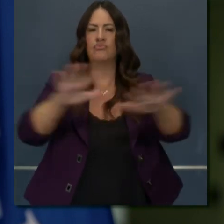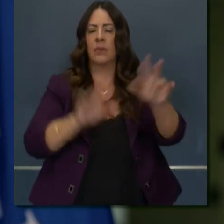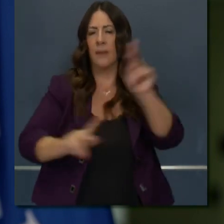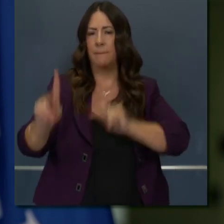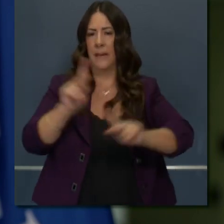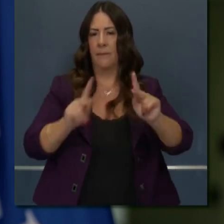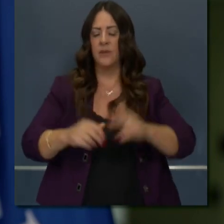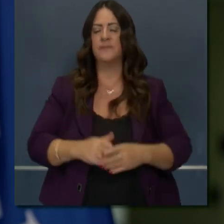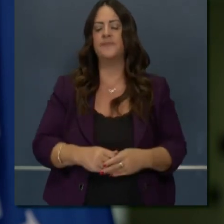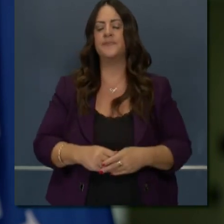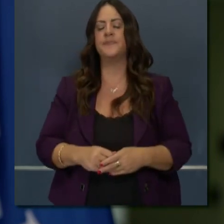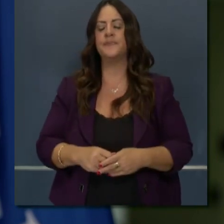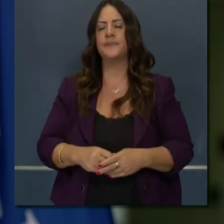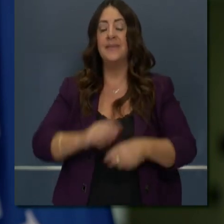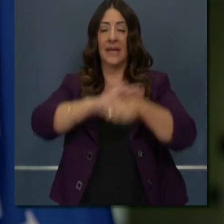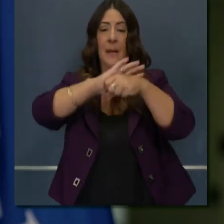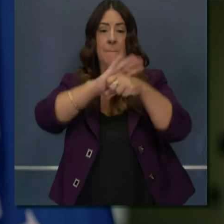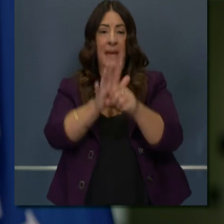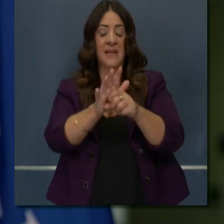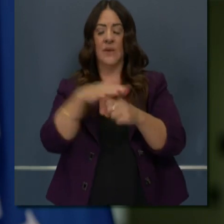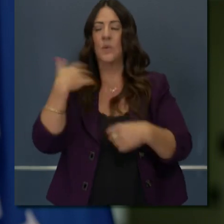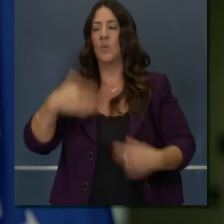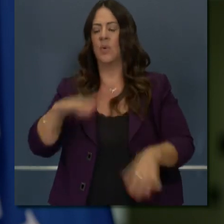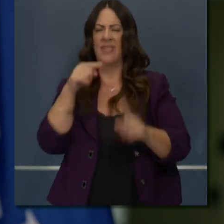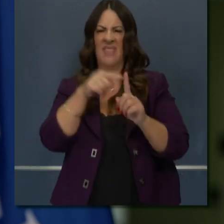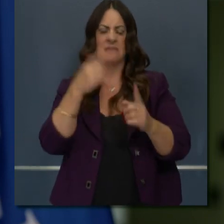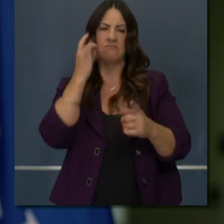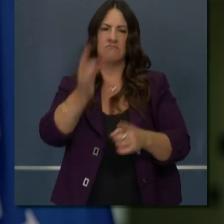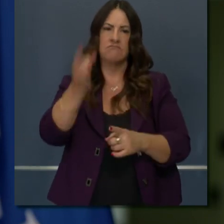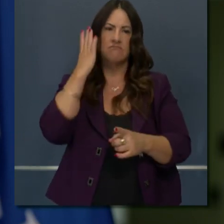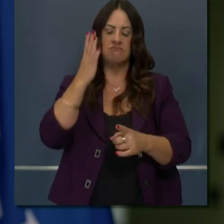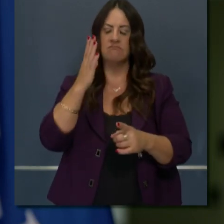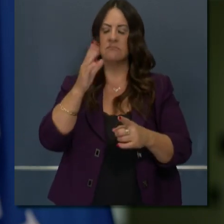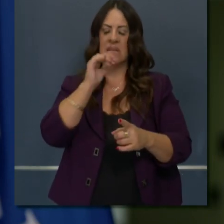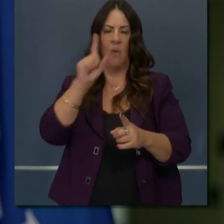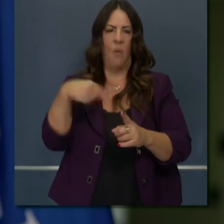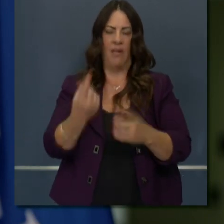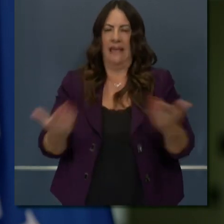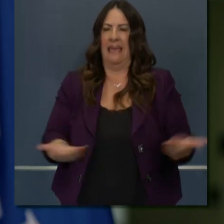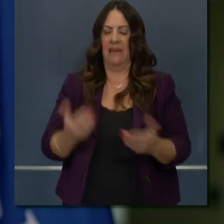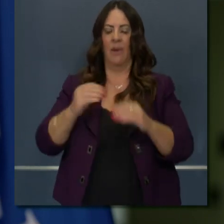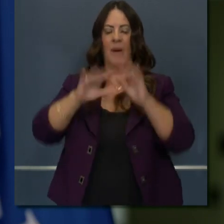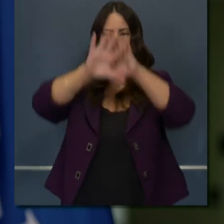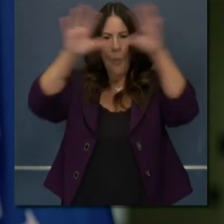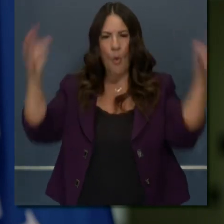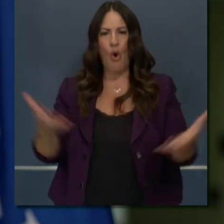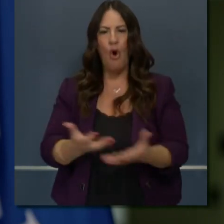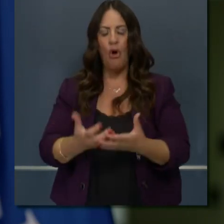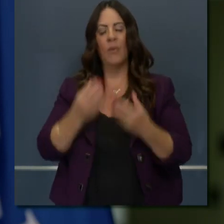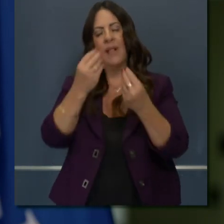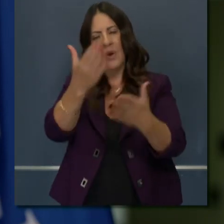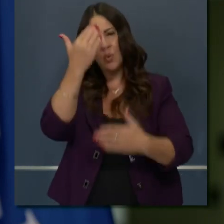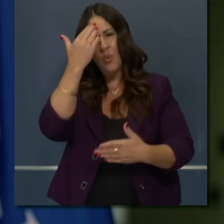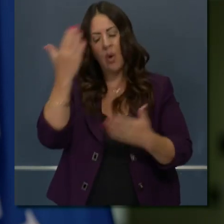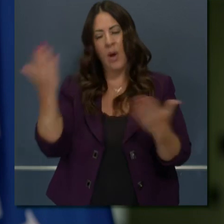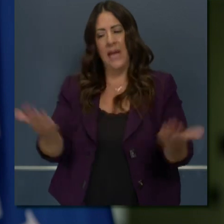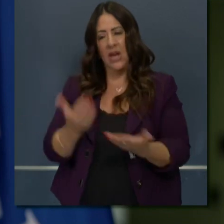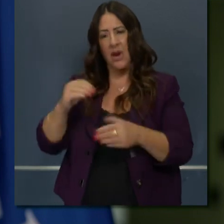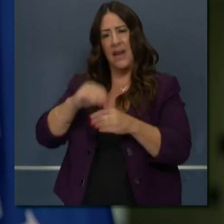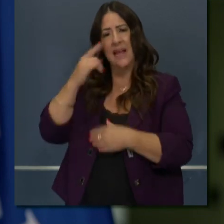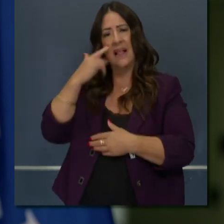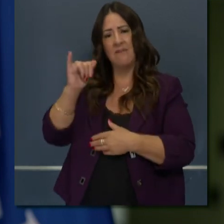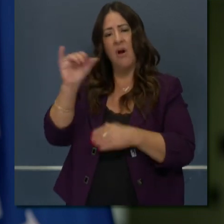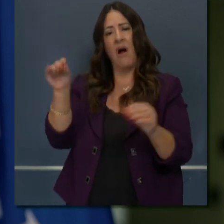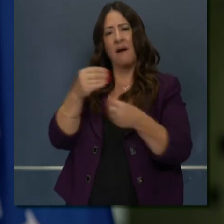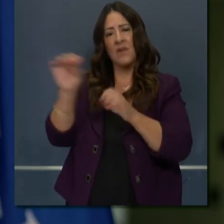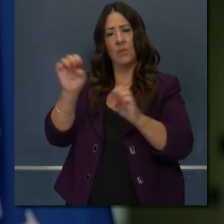The pandemic, that's been a real challenge for us. Obviously, we've all gone virtual. But I want you to know that the people here at Cal OES have all